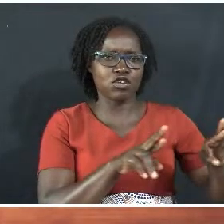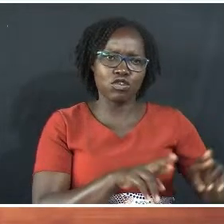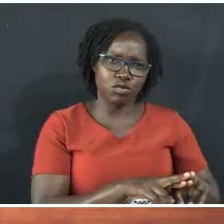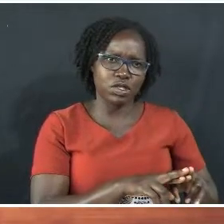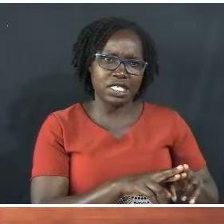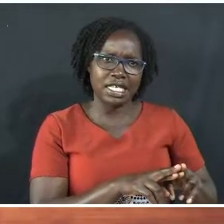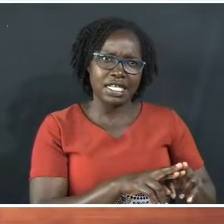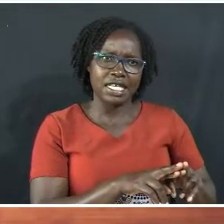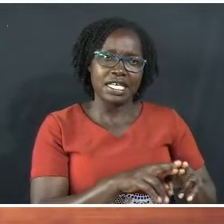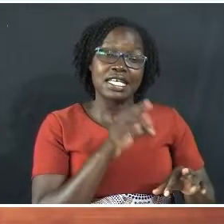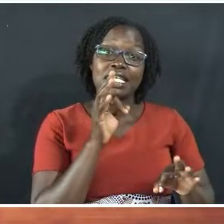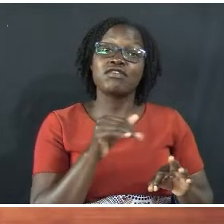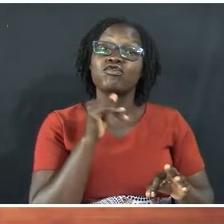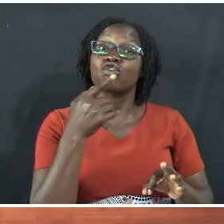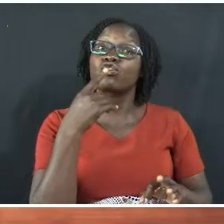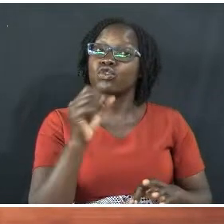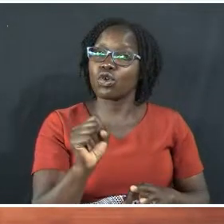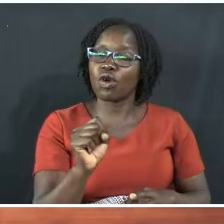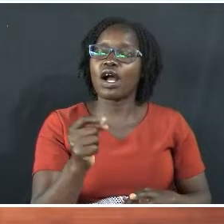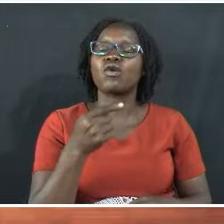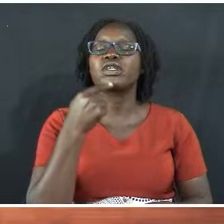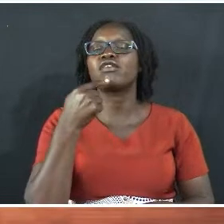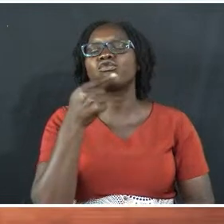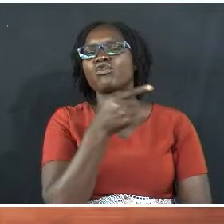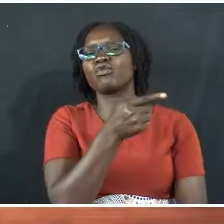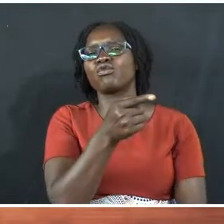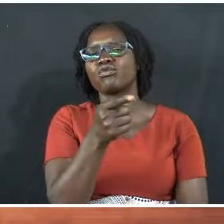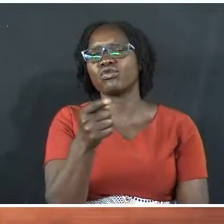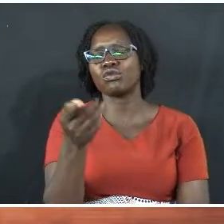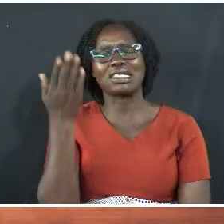If it were not so, I would have told you.